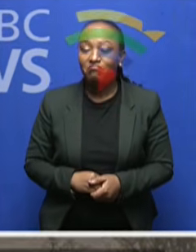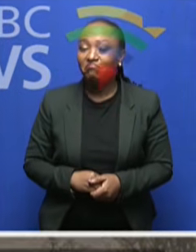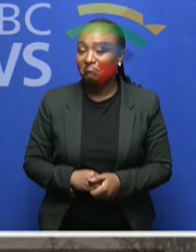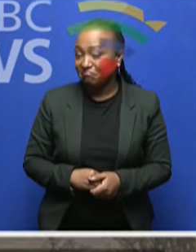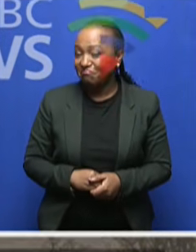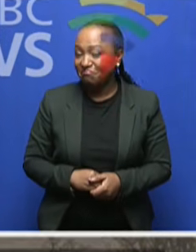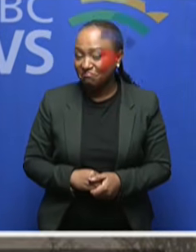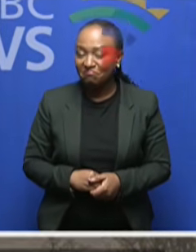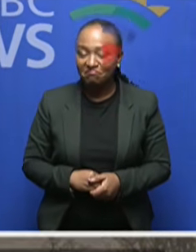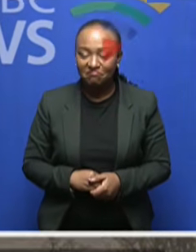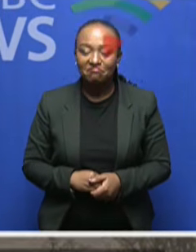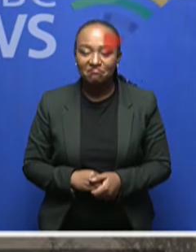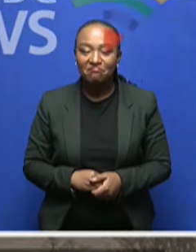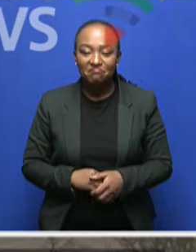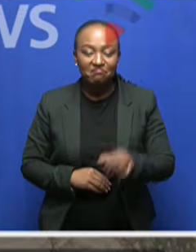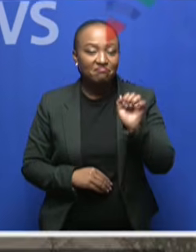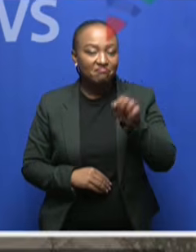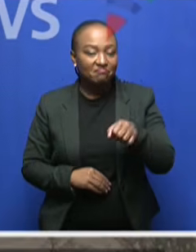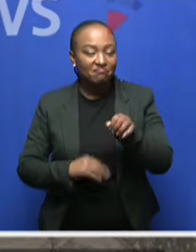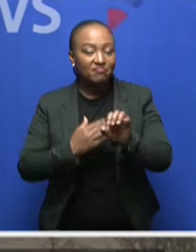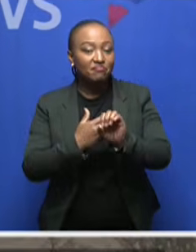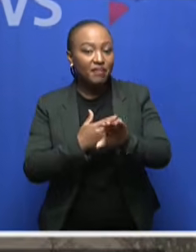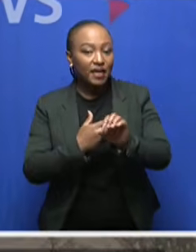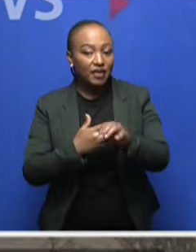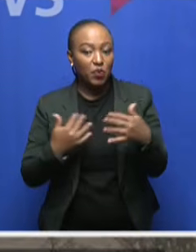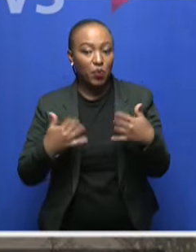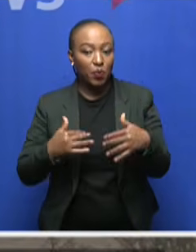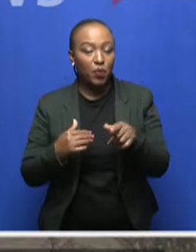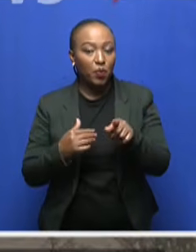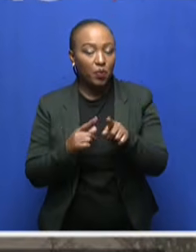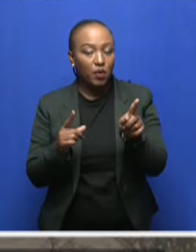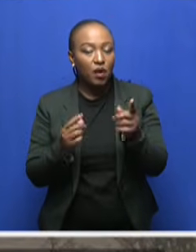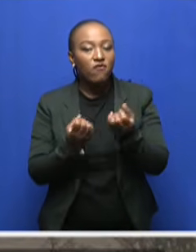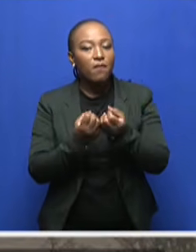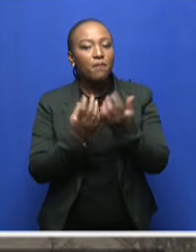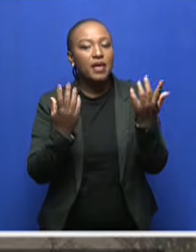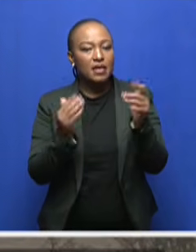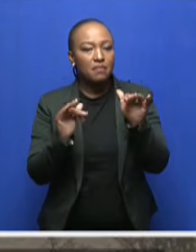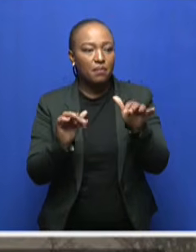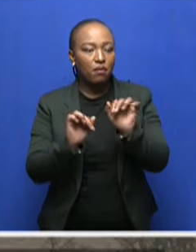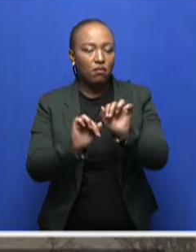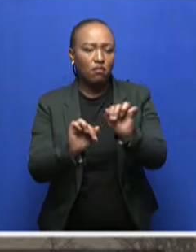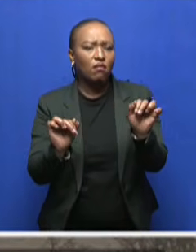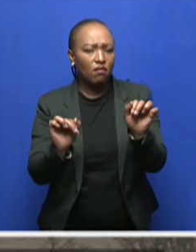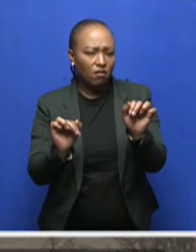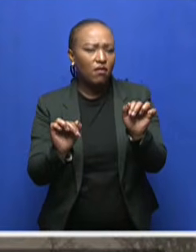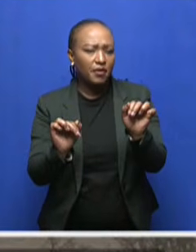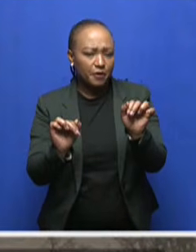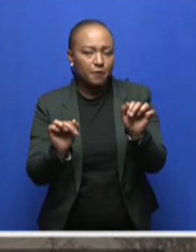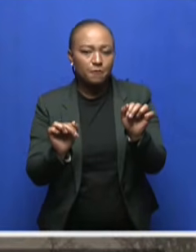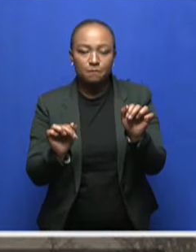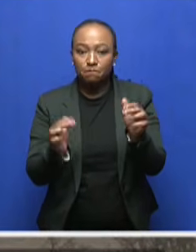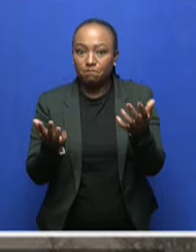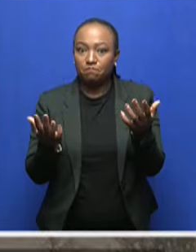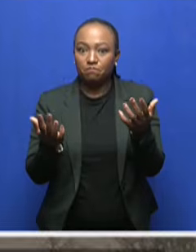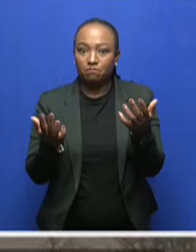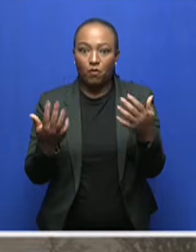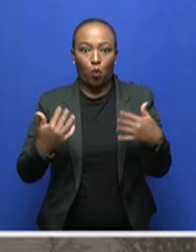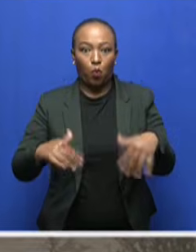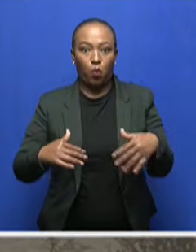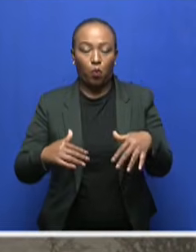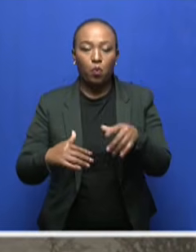speaking to quite a niche market that it's, resonating with so many of our people as well. And because it was just